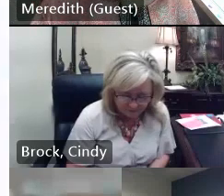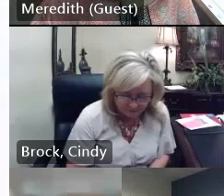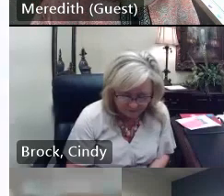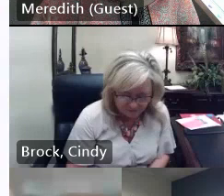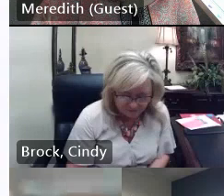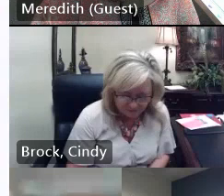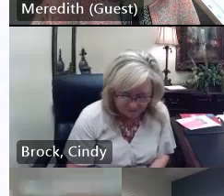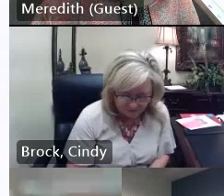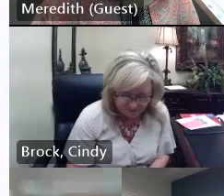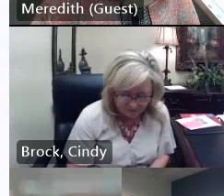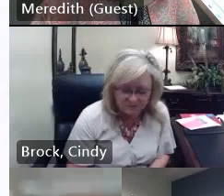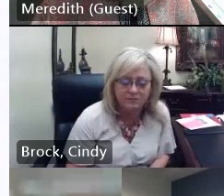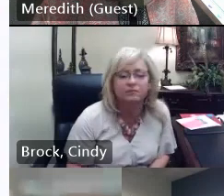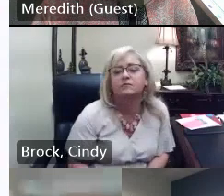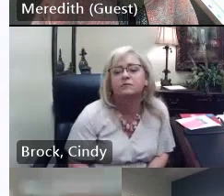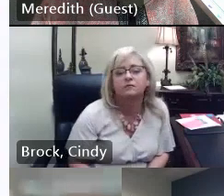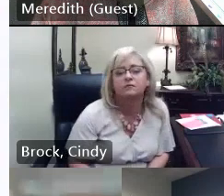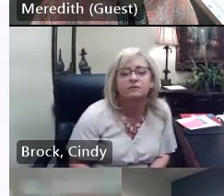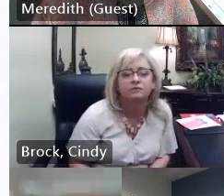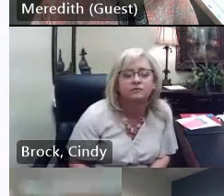Apologies.